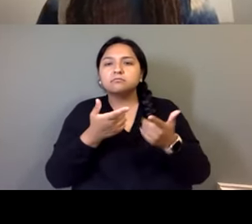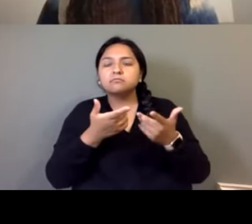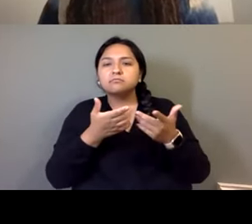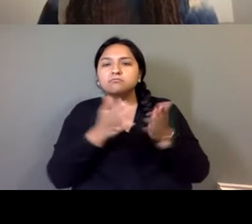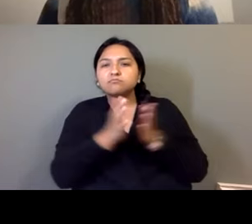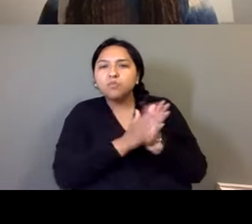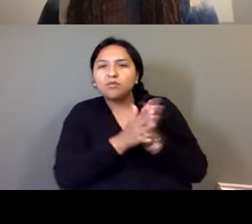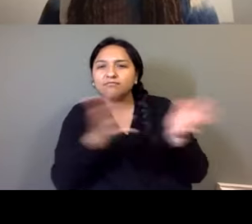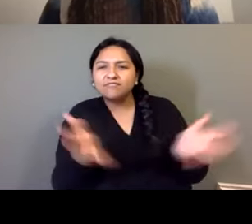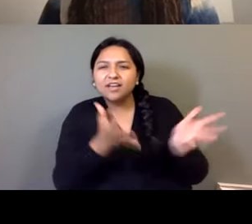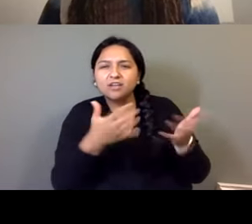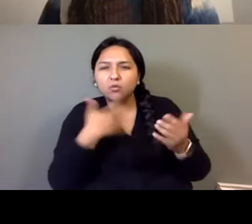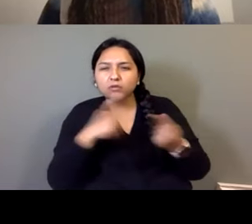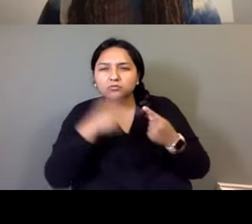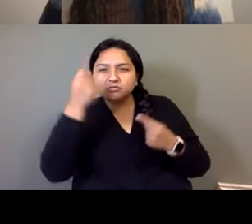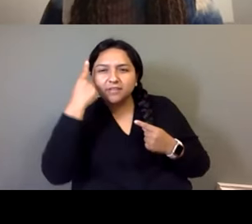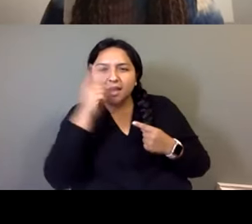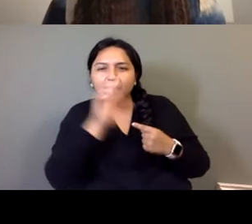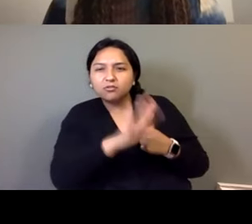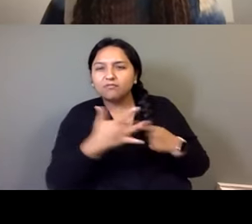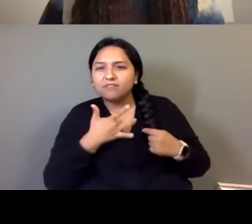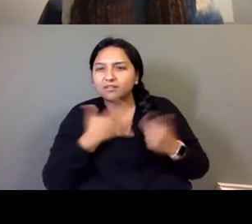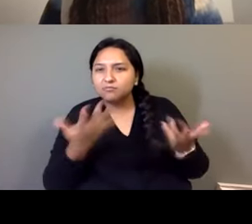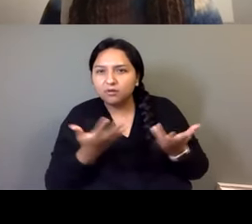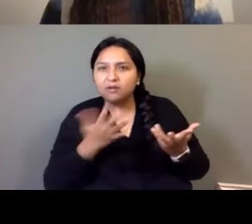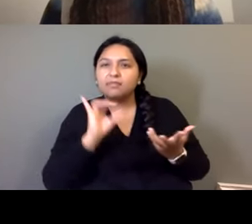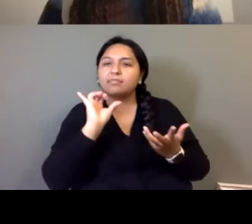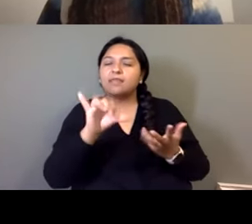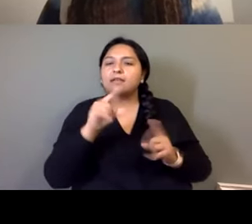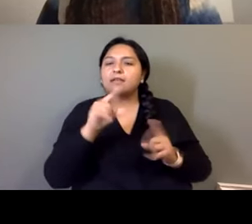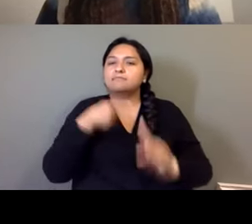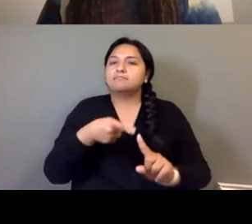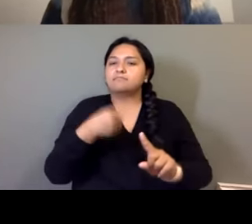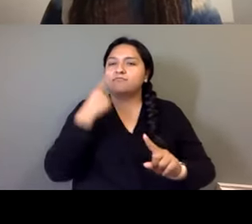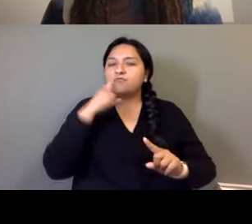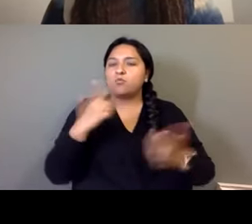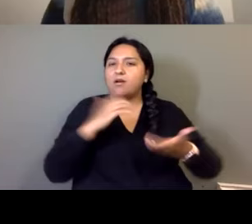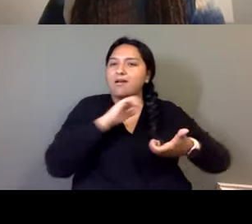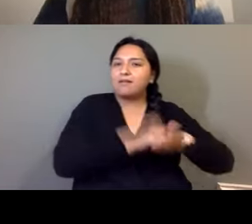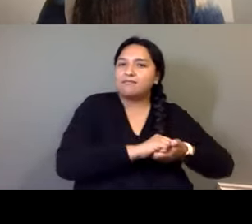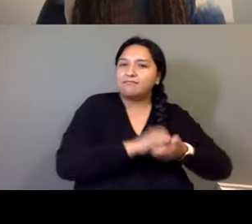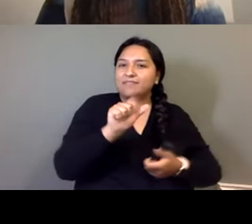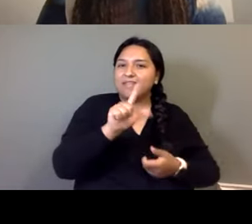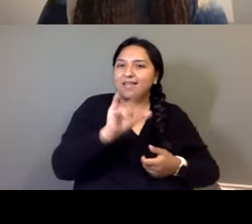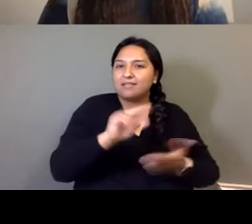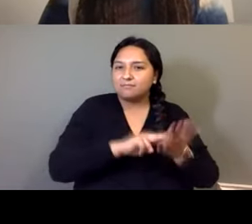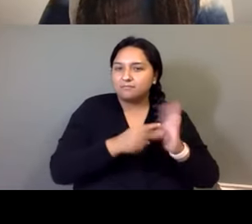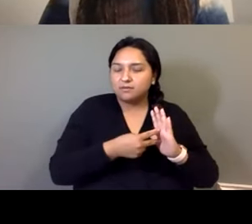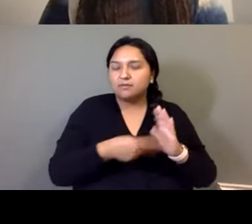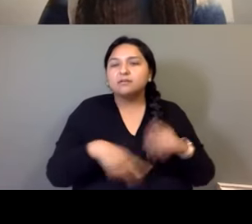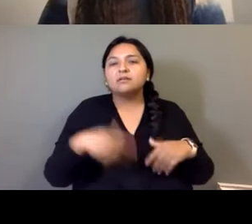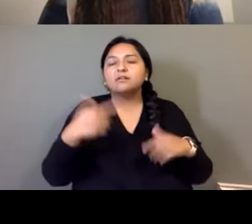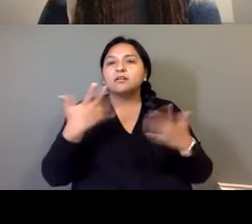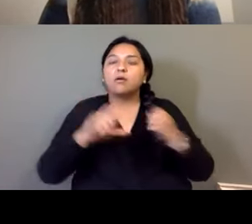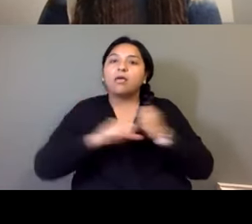understand what that person is going through. And I think that's the root of allyship. I didn't want to make that too long because I know we're on a time